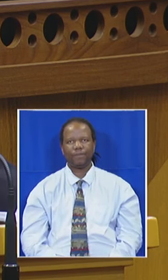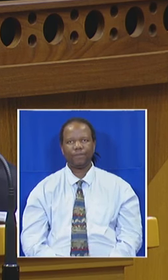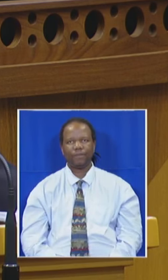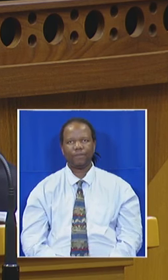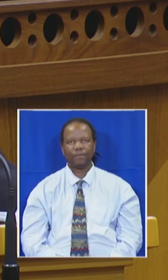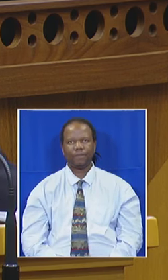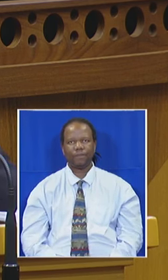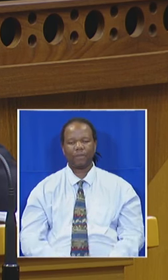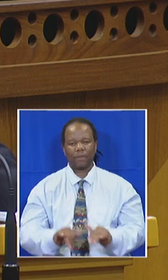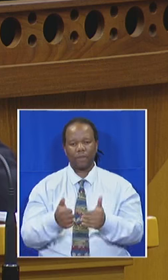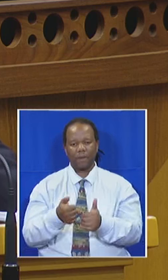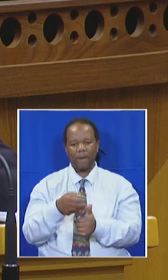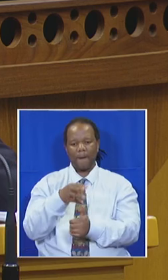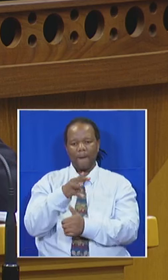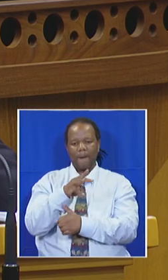Honorable Malansi,